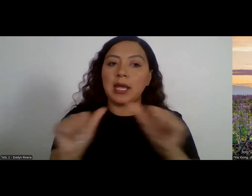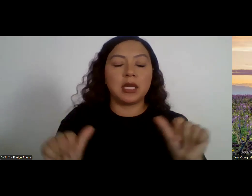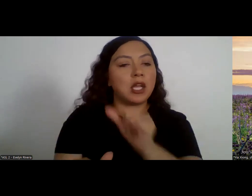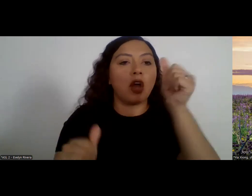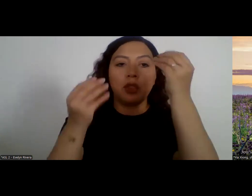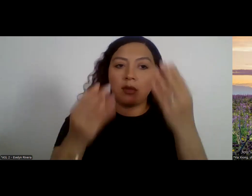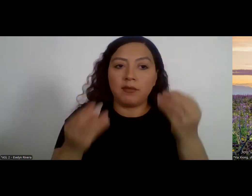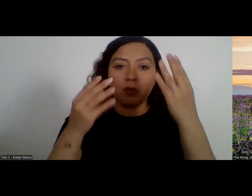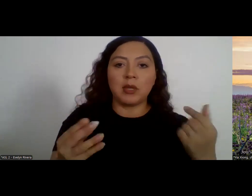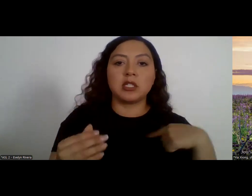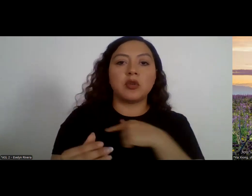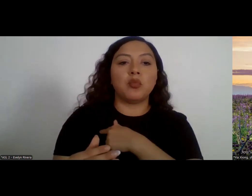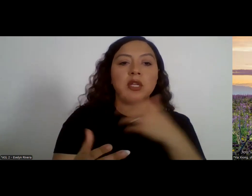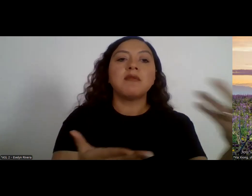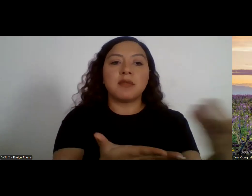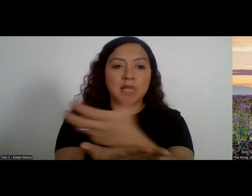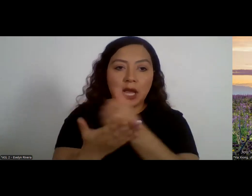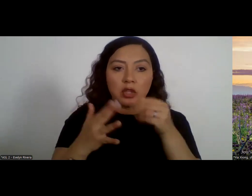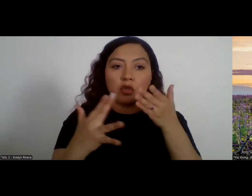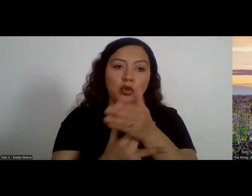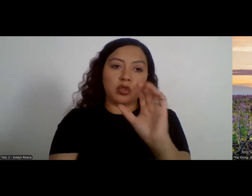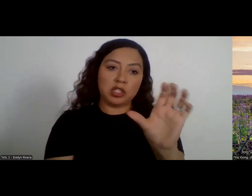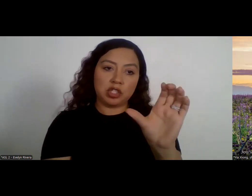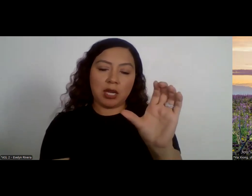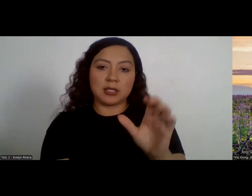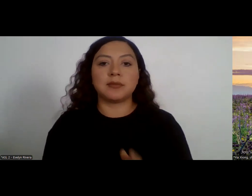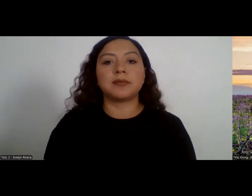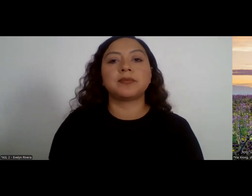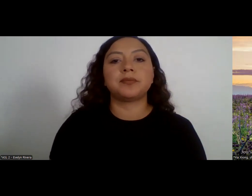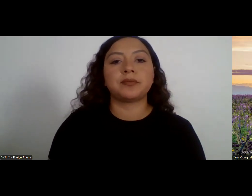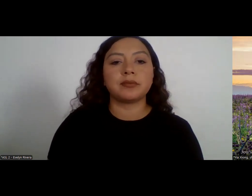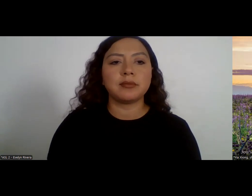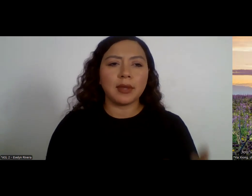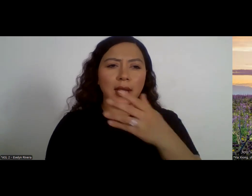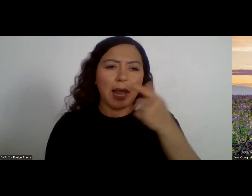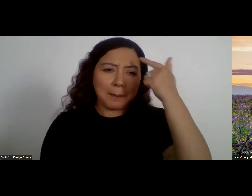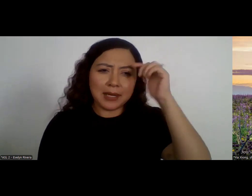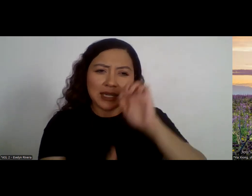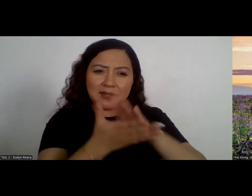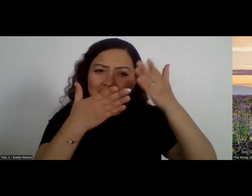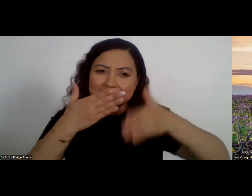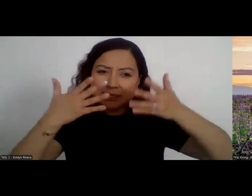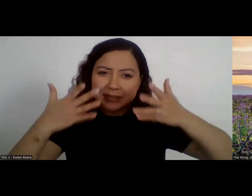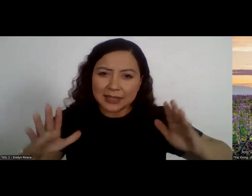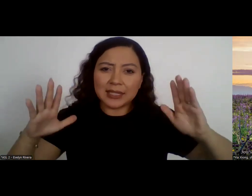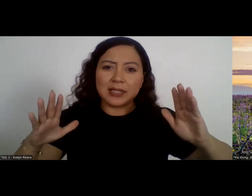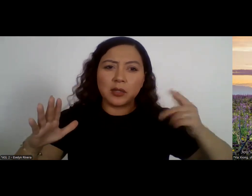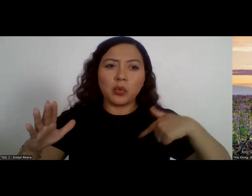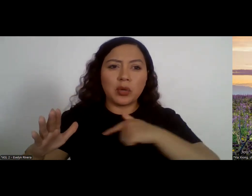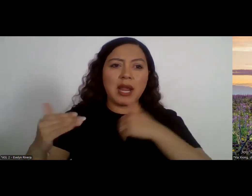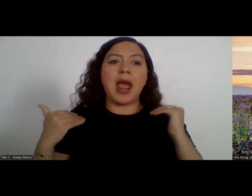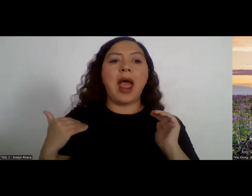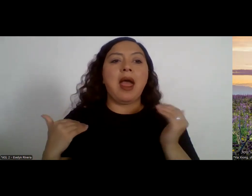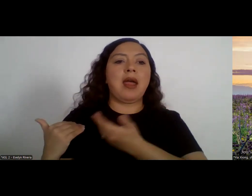that has come through through the chats. And I believe that's it. We do have our next